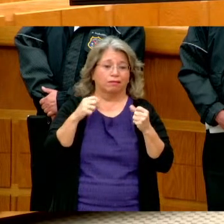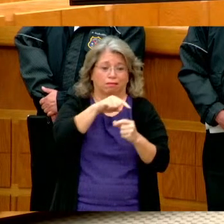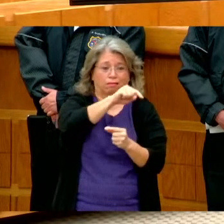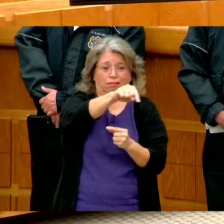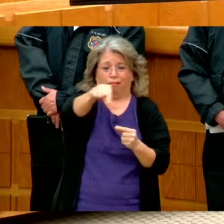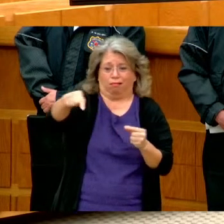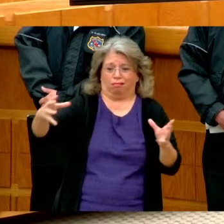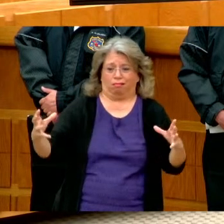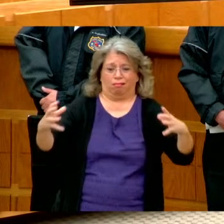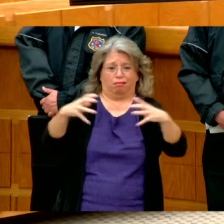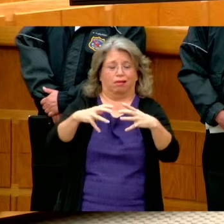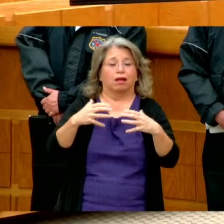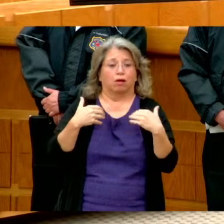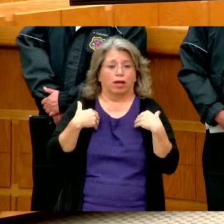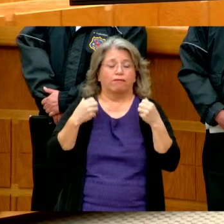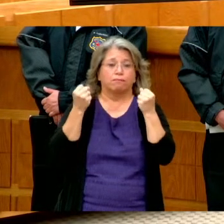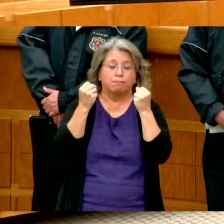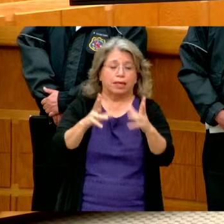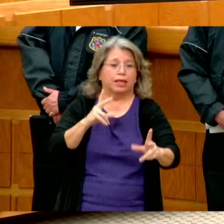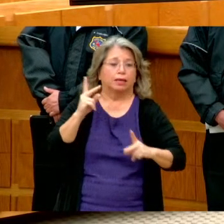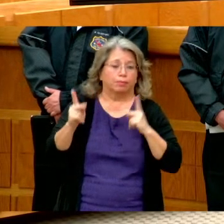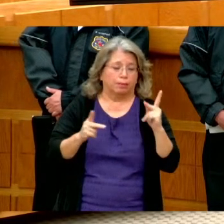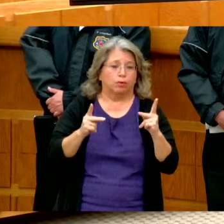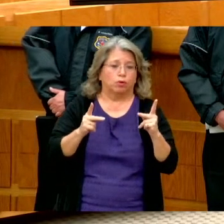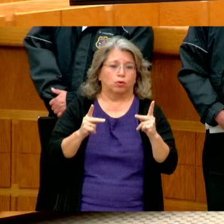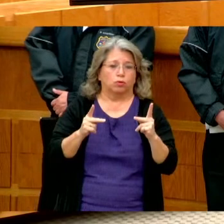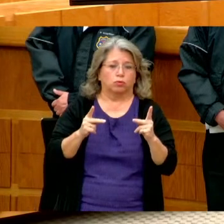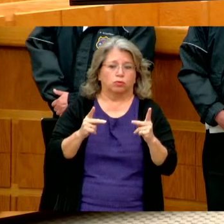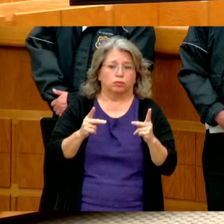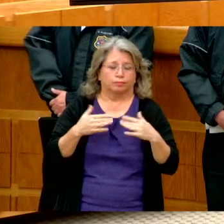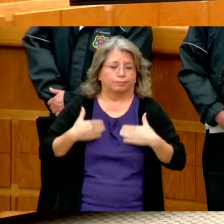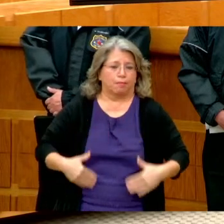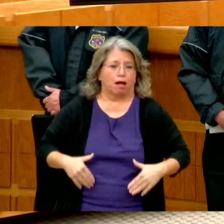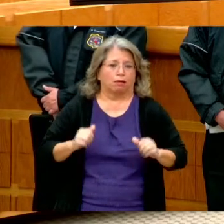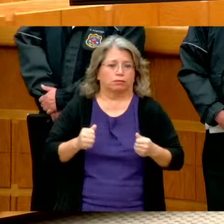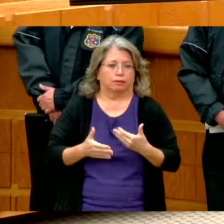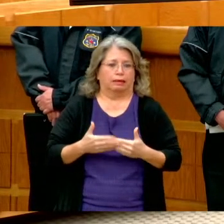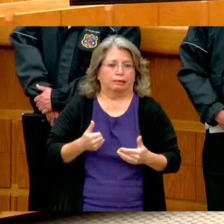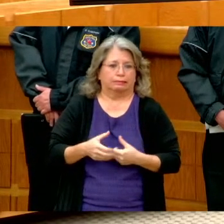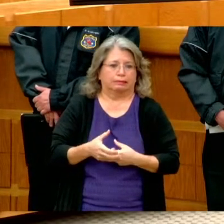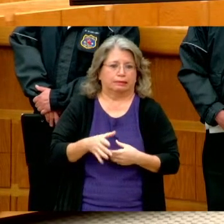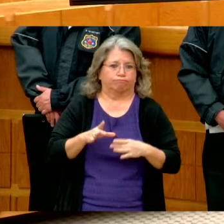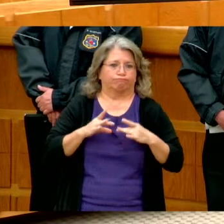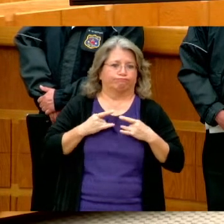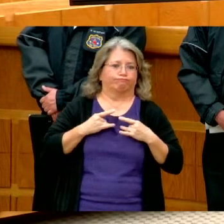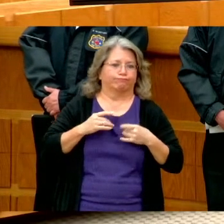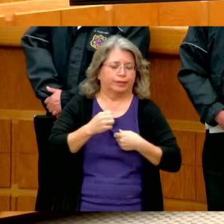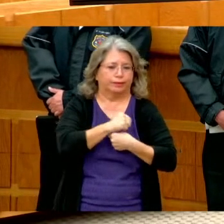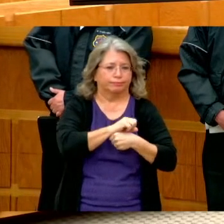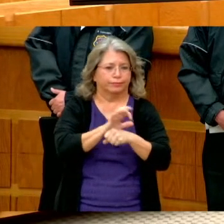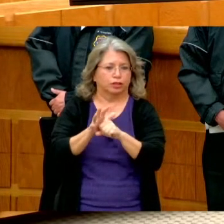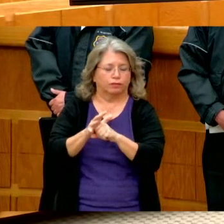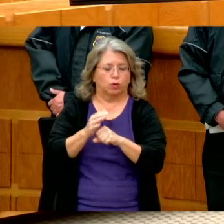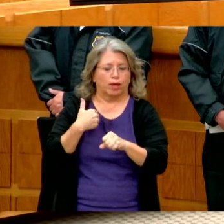of the state. We have, as I said on our press briefing, but it's worth noting for the media, 50%